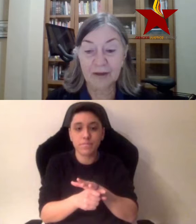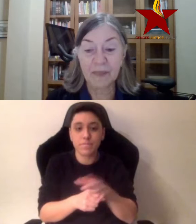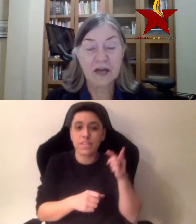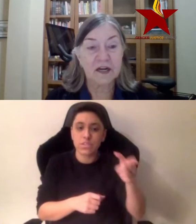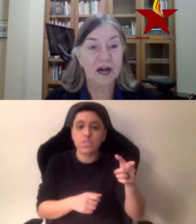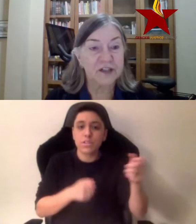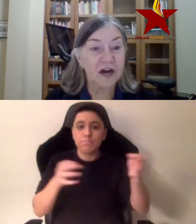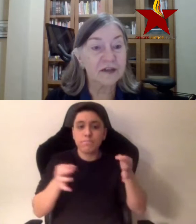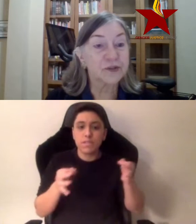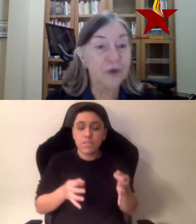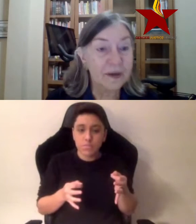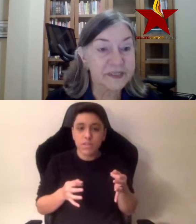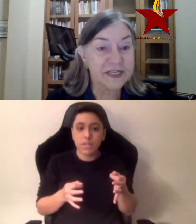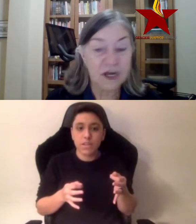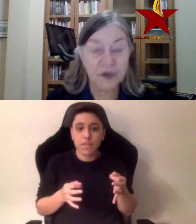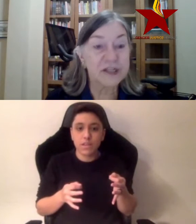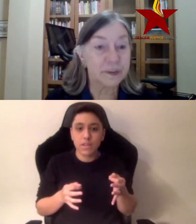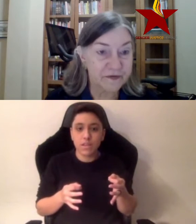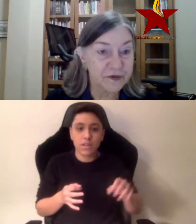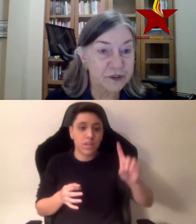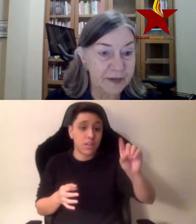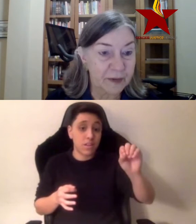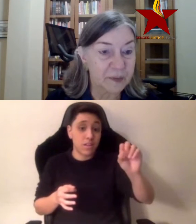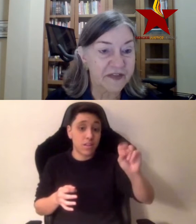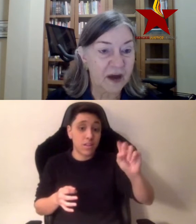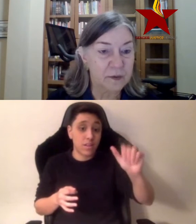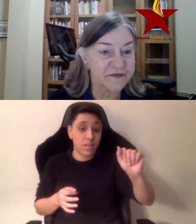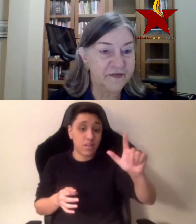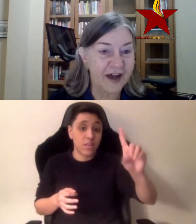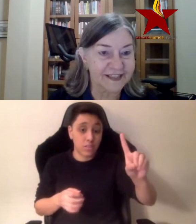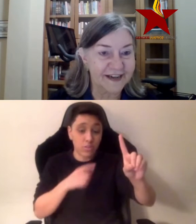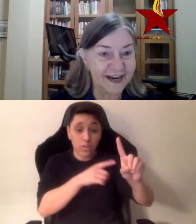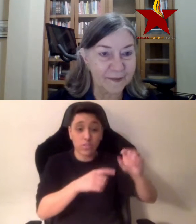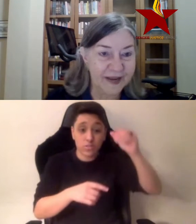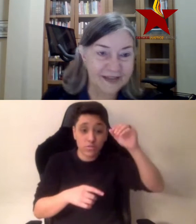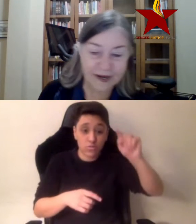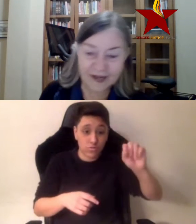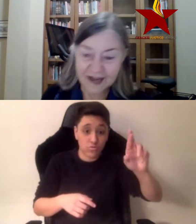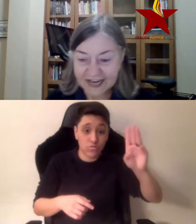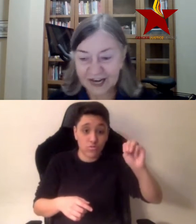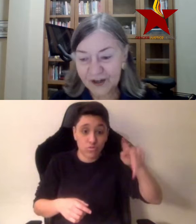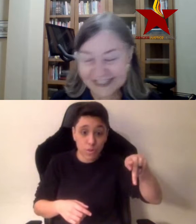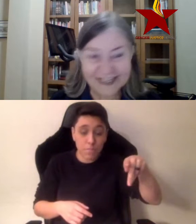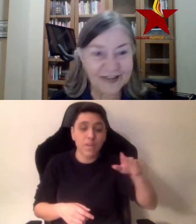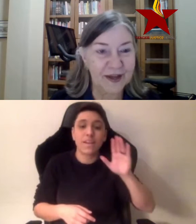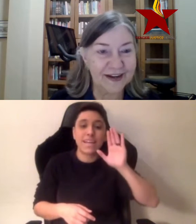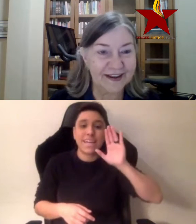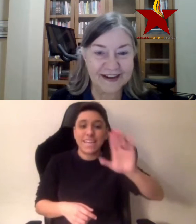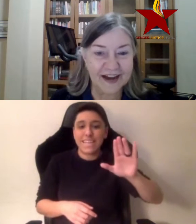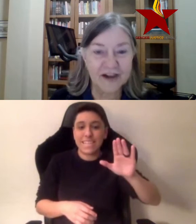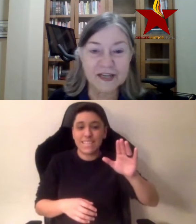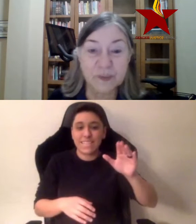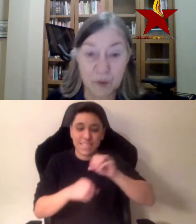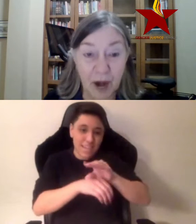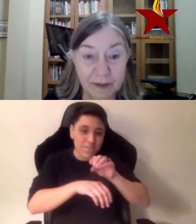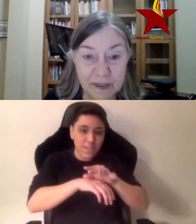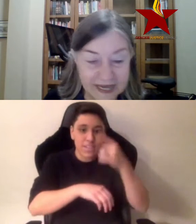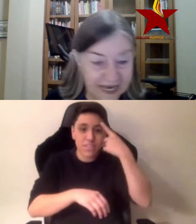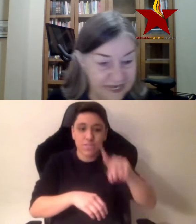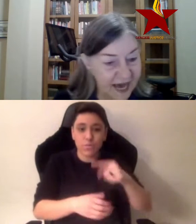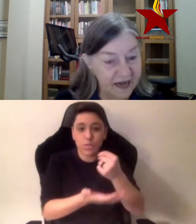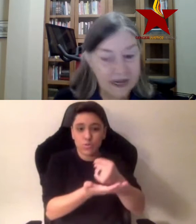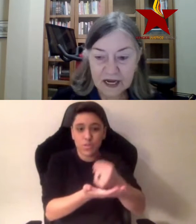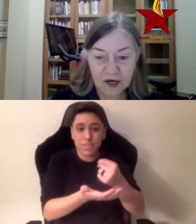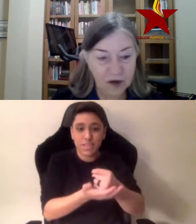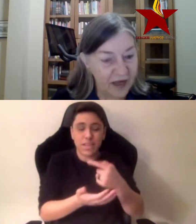gave me Donald Trump's regimen for treatment, which I thought was fascinating because I can guarantee you that none of us would probably